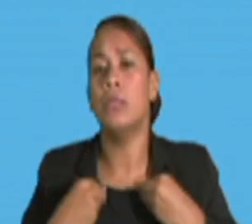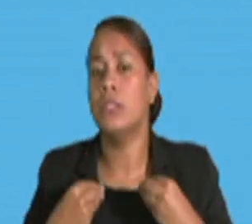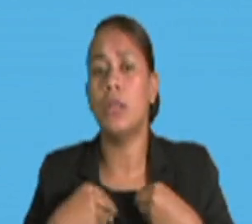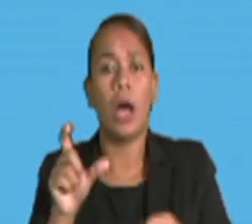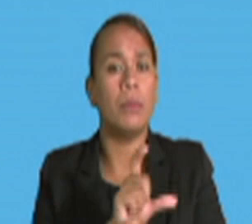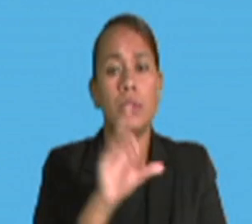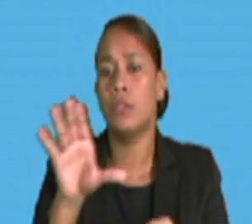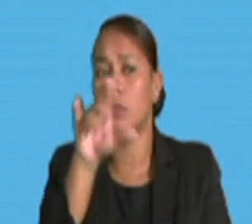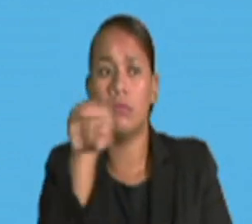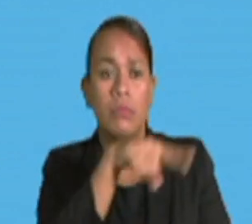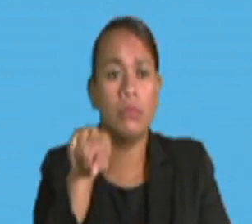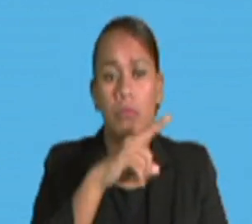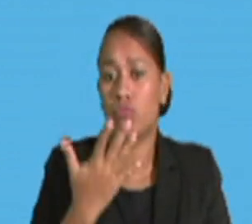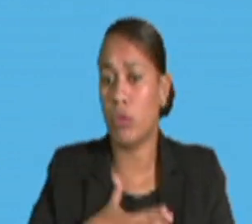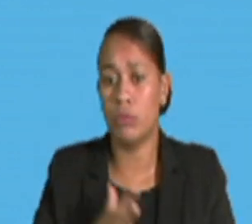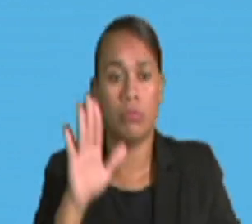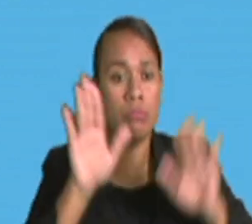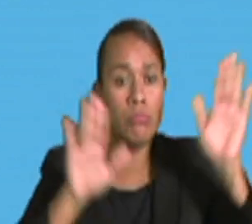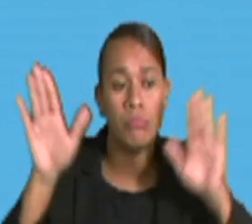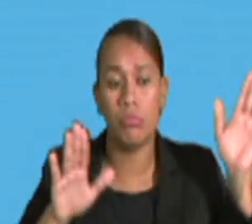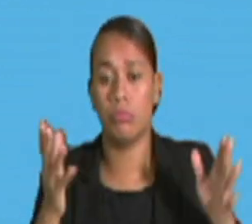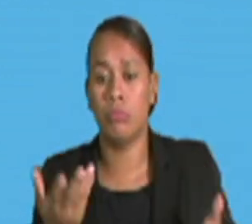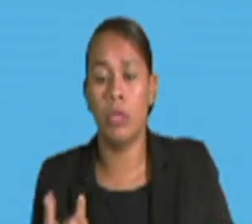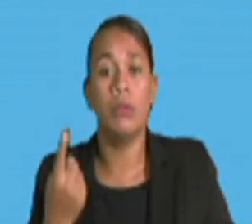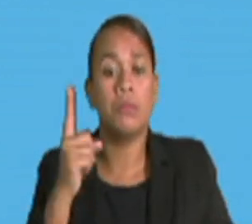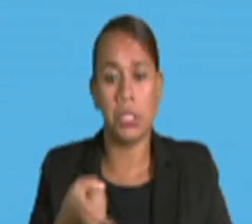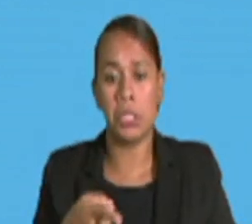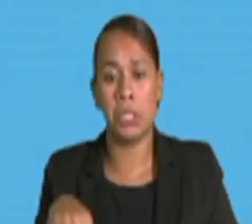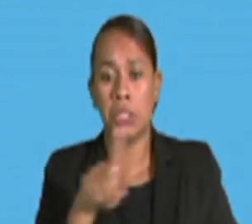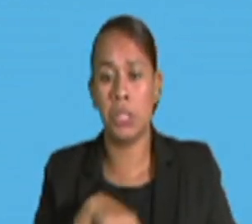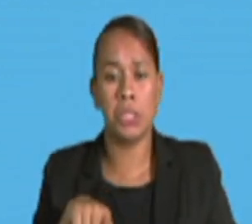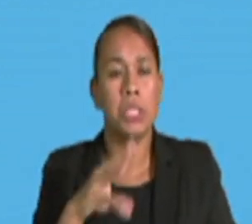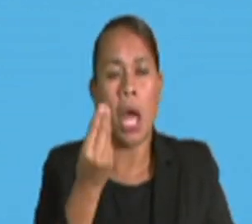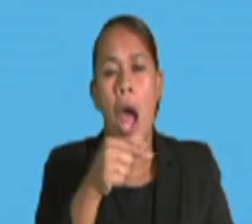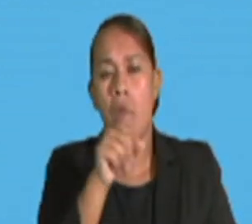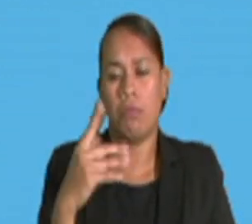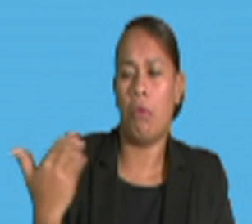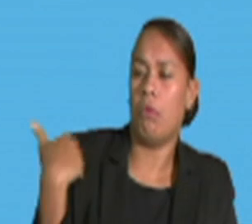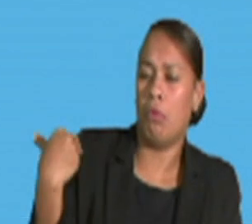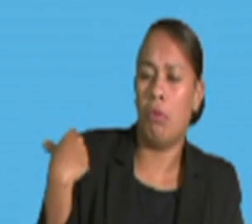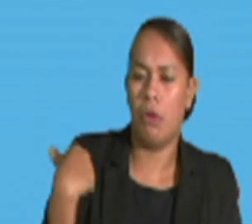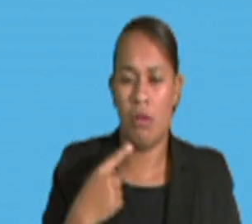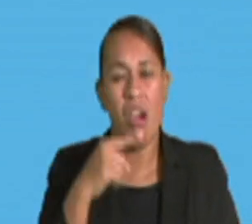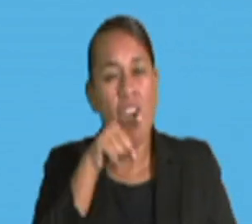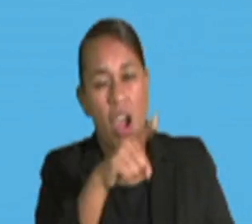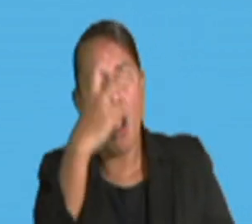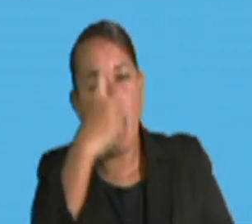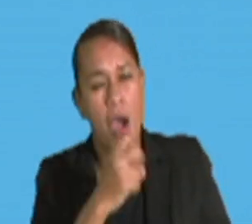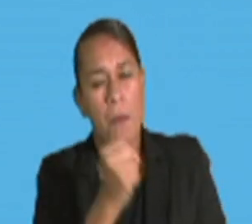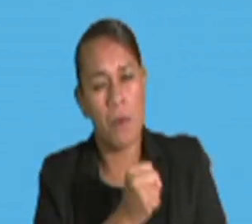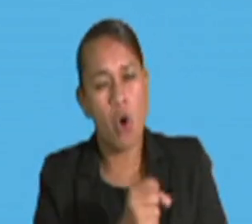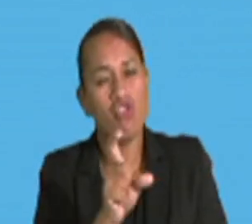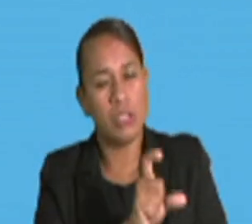Unfortunately, that process was marred by interference from the then supplier, IDEMIA. Essentially, they